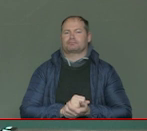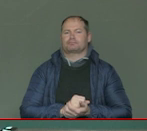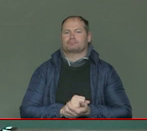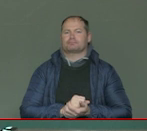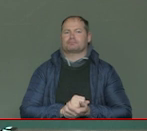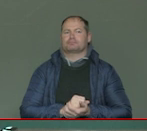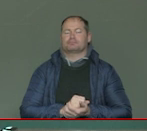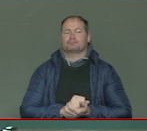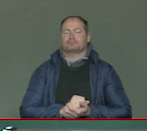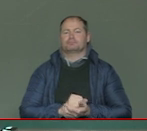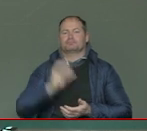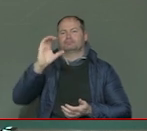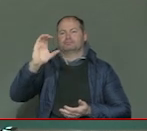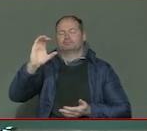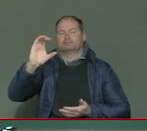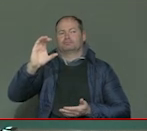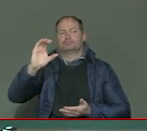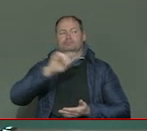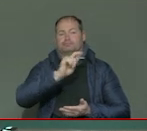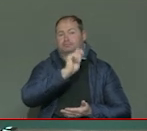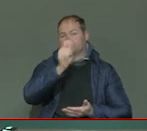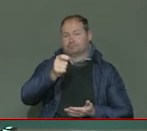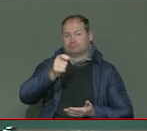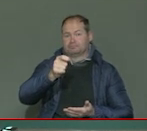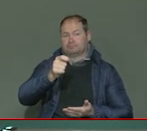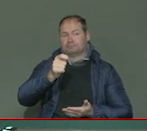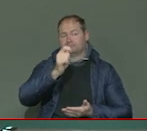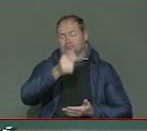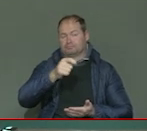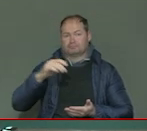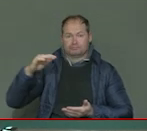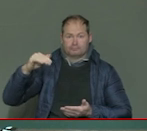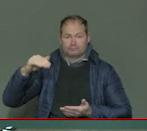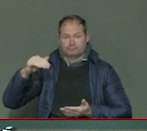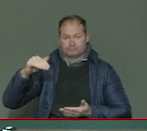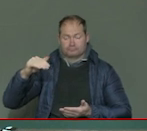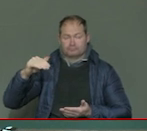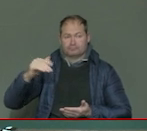Credit the outstanding deposit of 27,660.